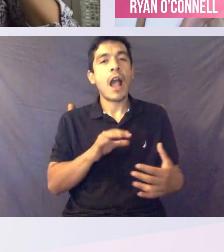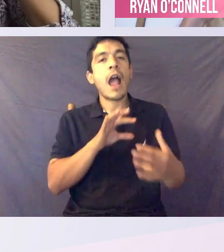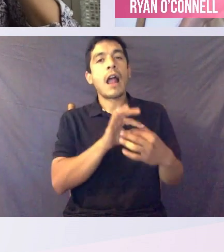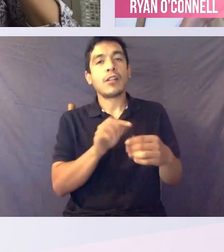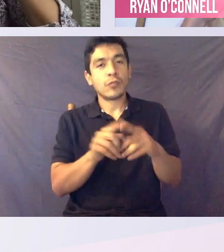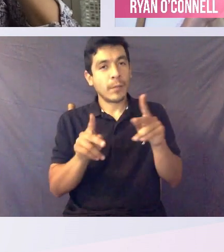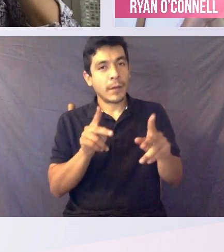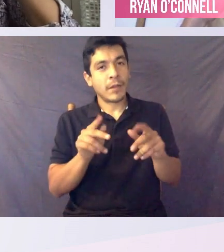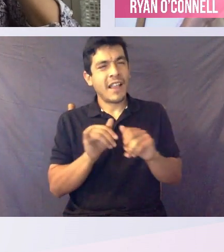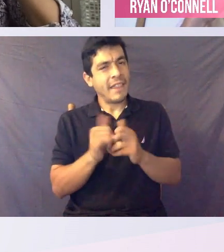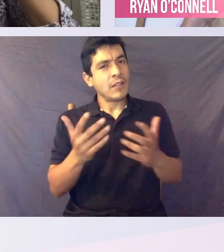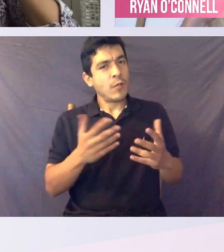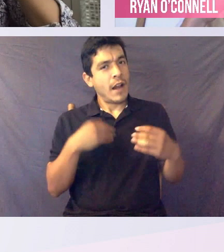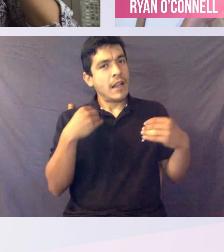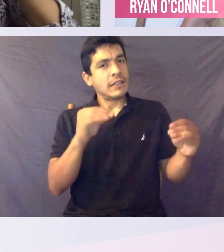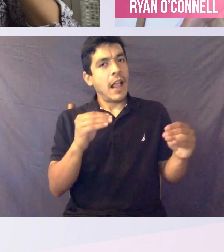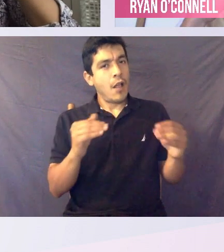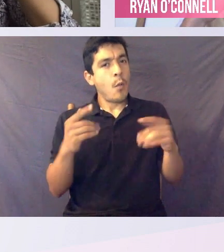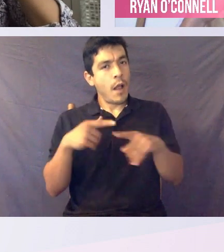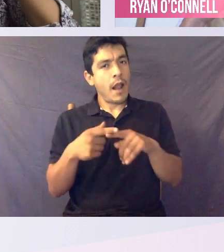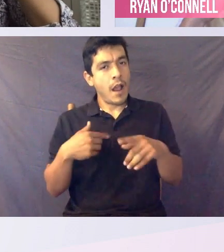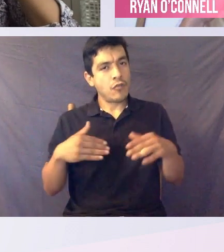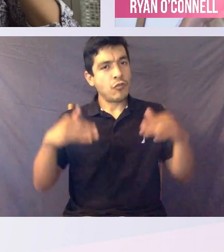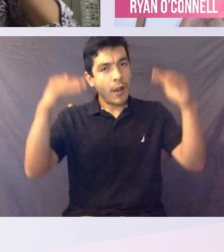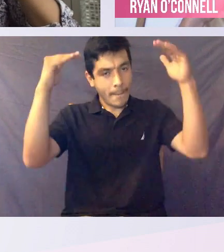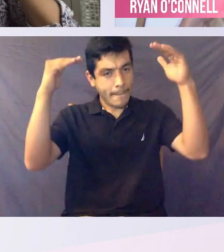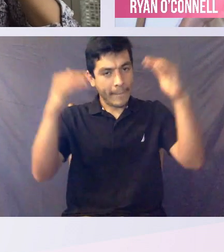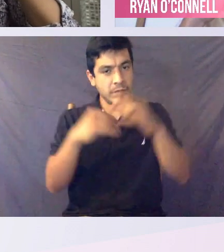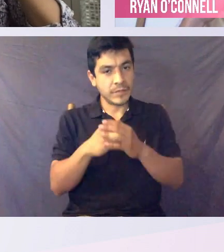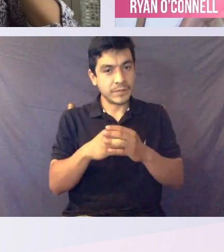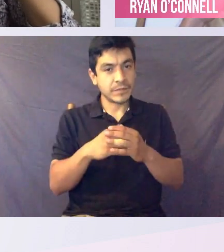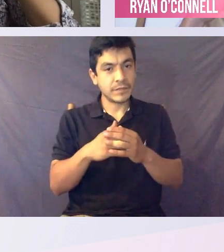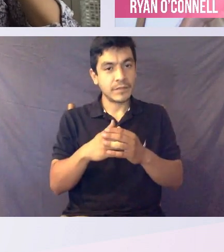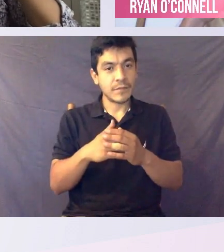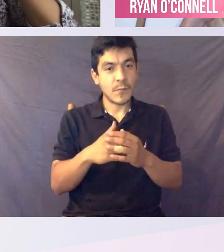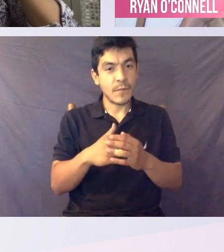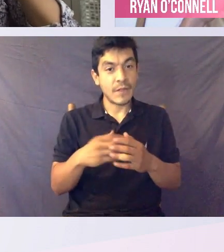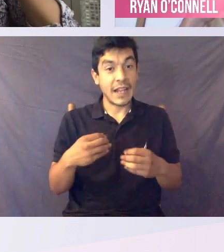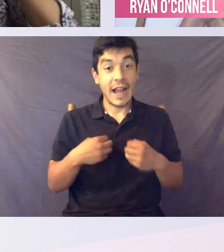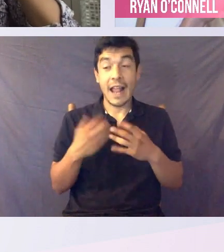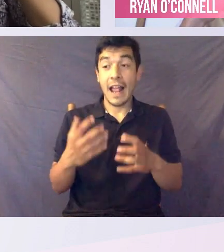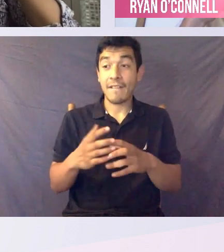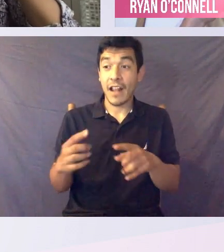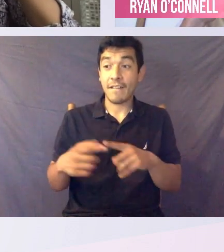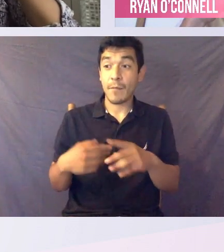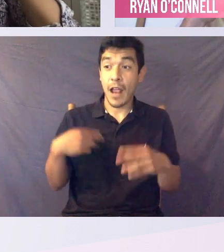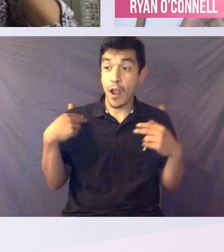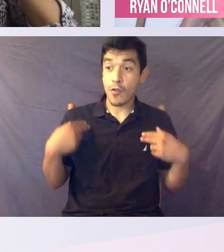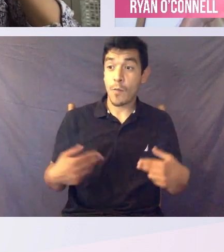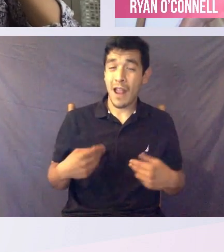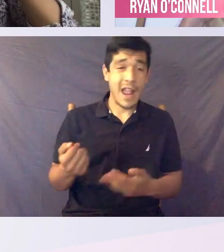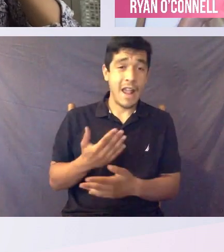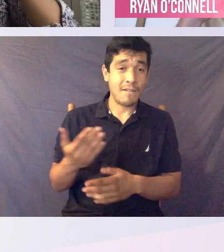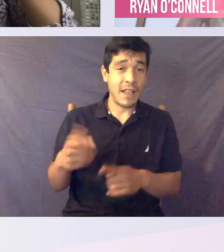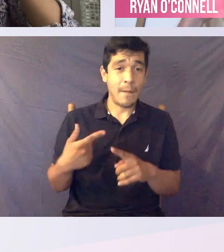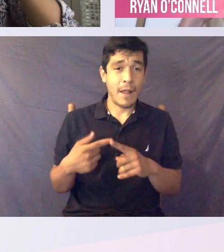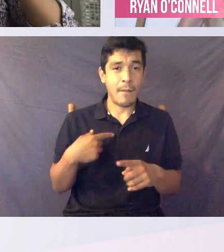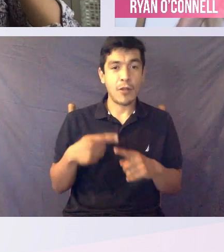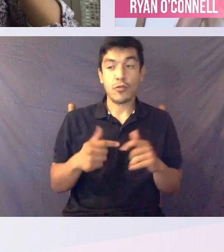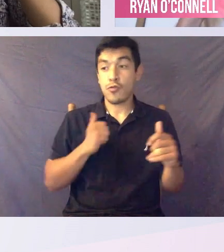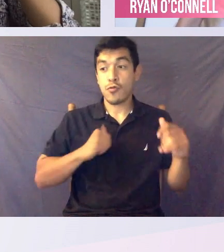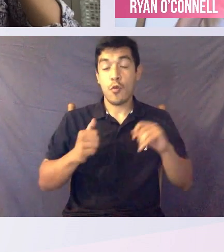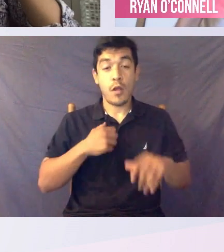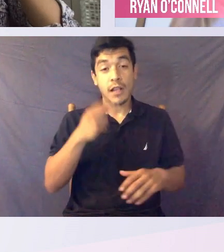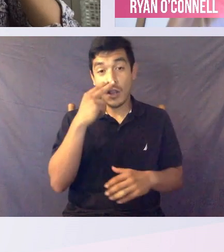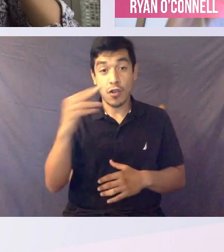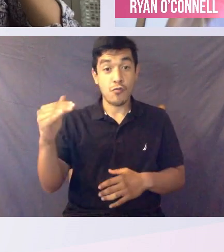I saw growing up. And I attest a lot of my humor and everything that about me to shows that I saw growing up, and I love